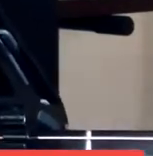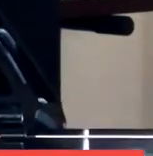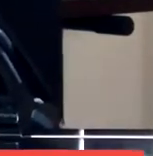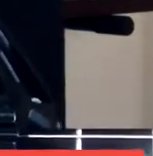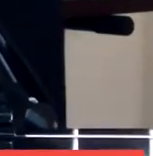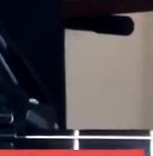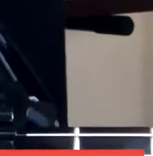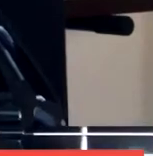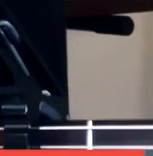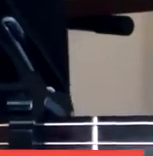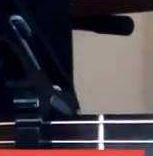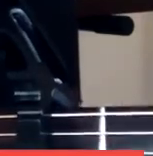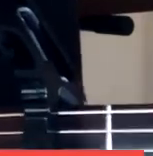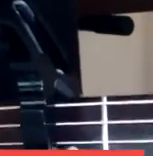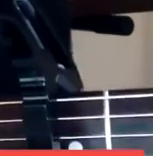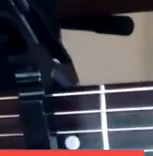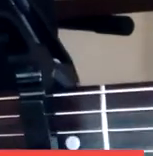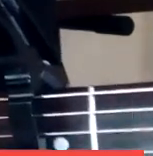know.